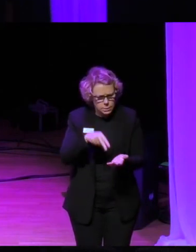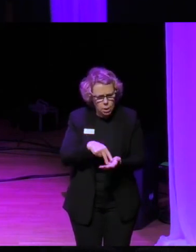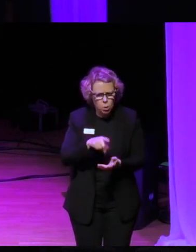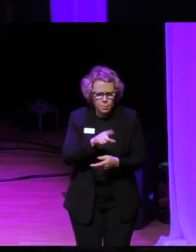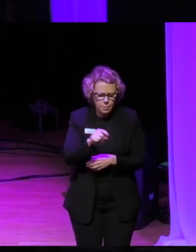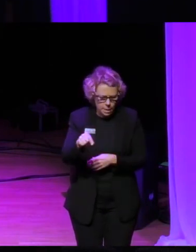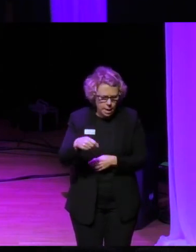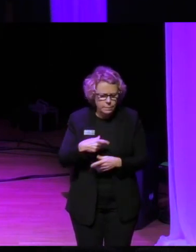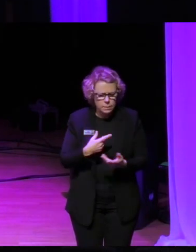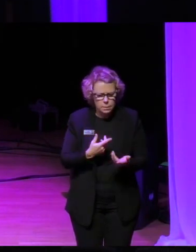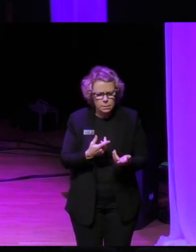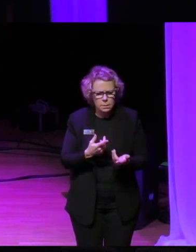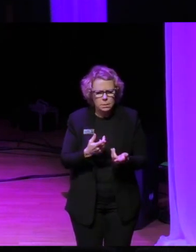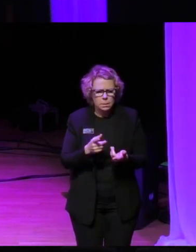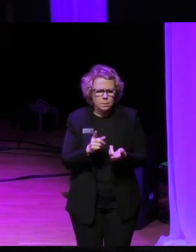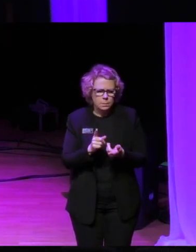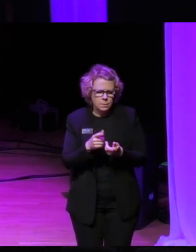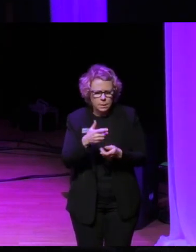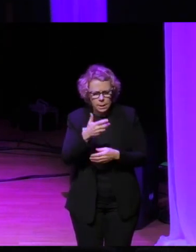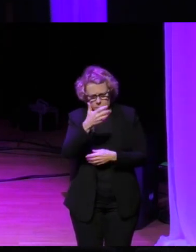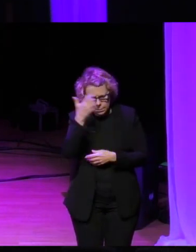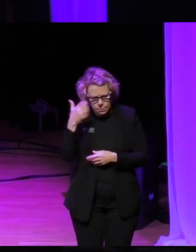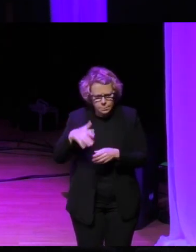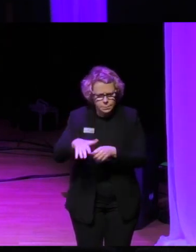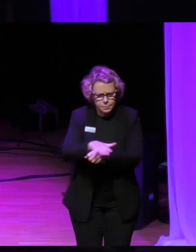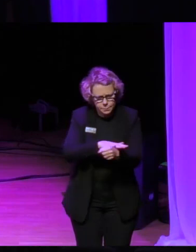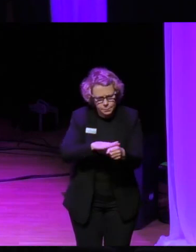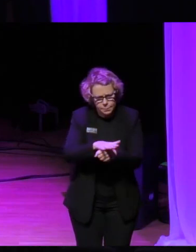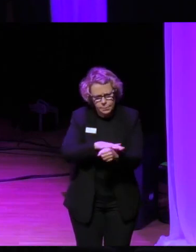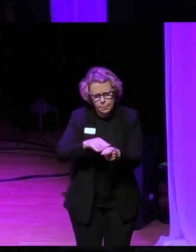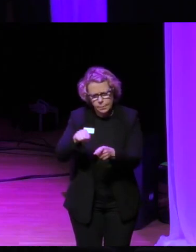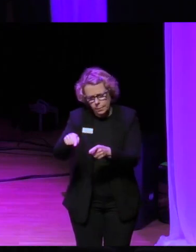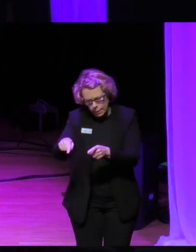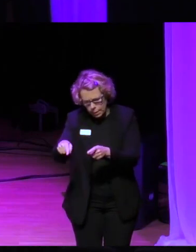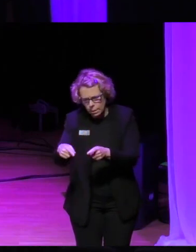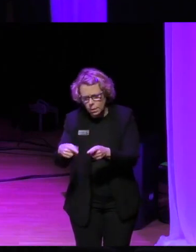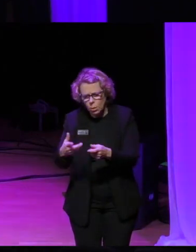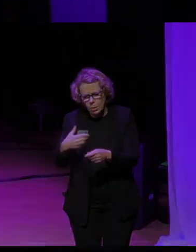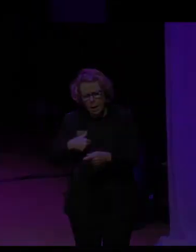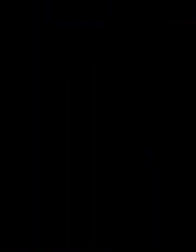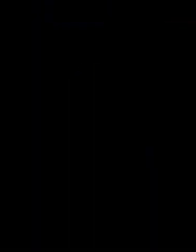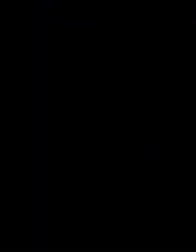the final word for this session. Thank you so much, Esha, for being here. Very interesting to hear.